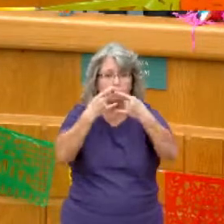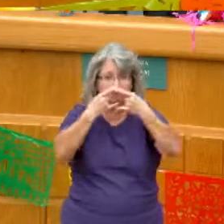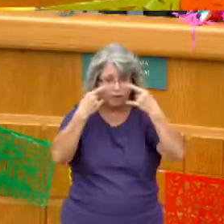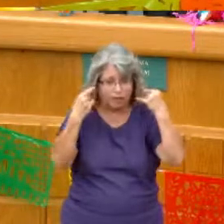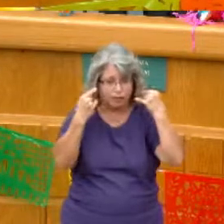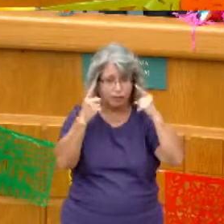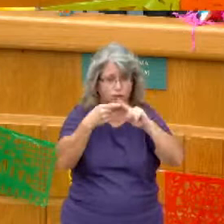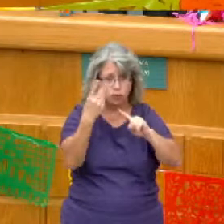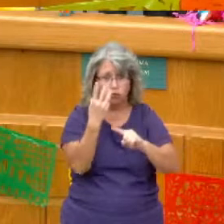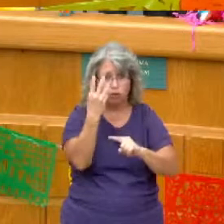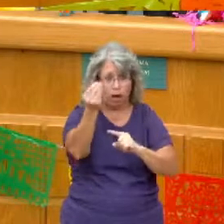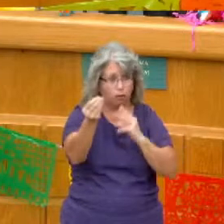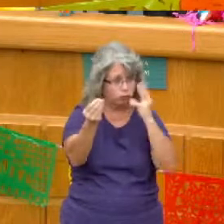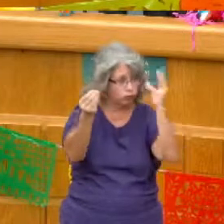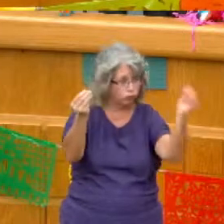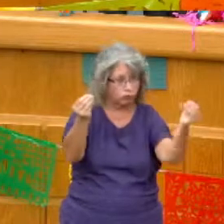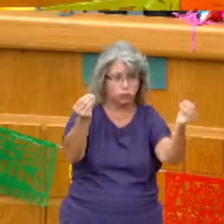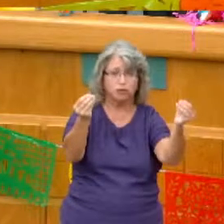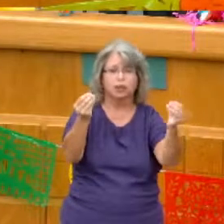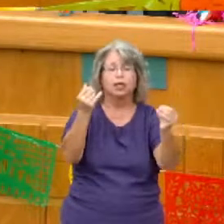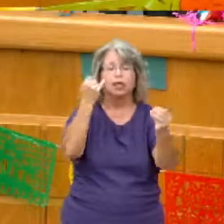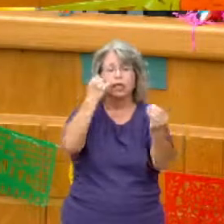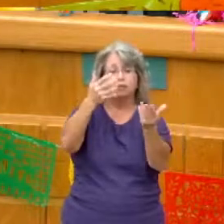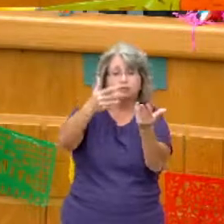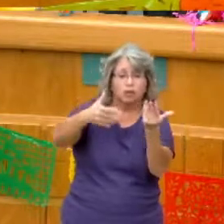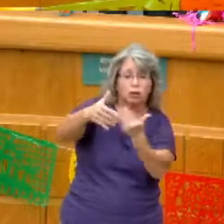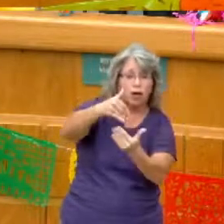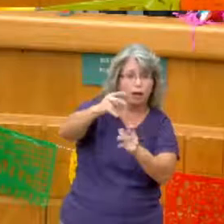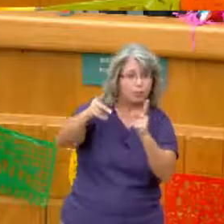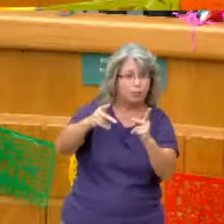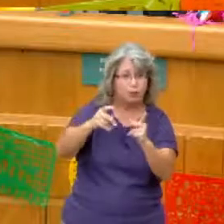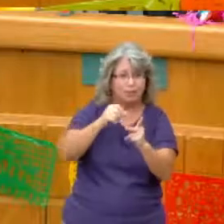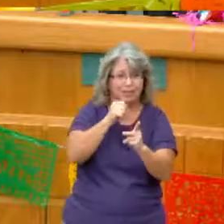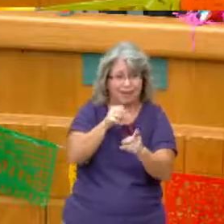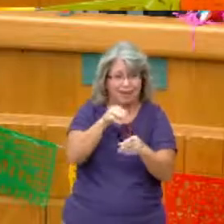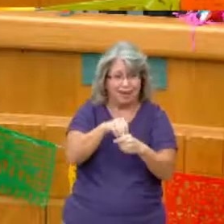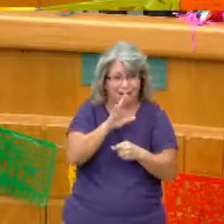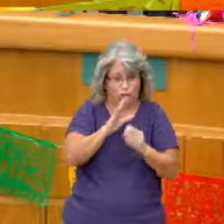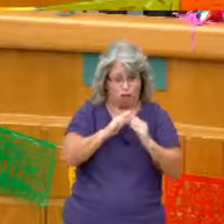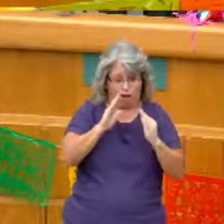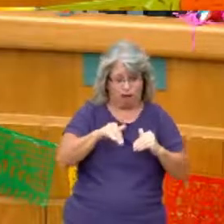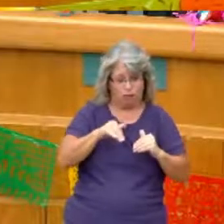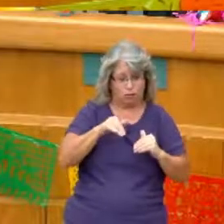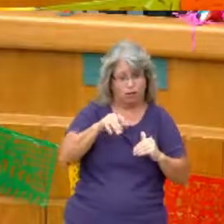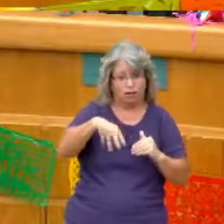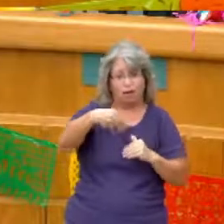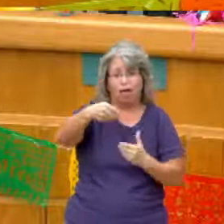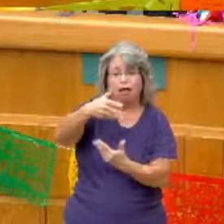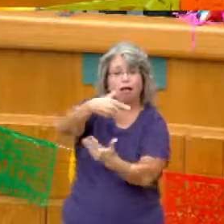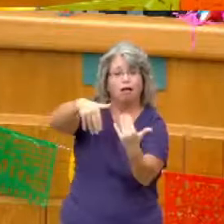going to be around people that are not from within your own household.